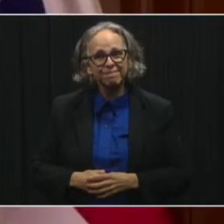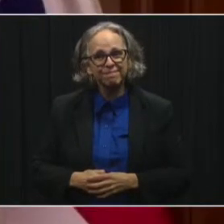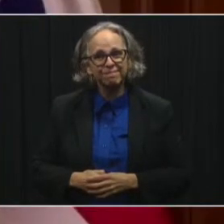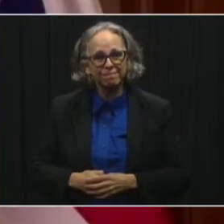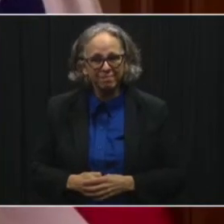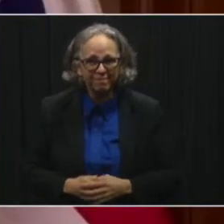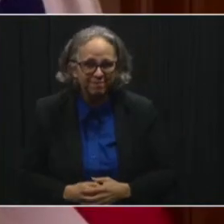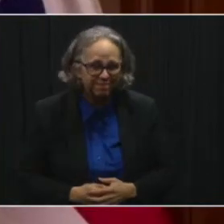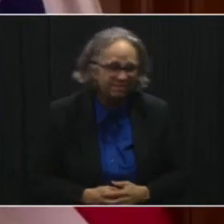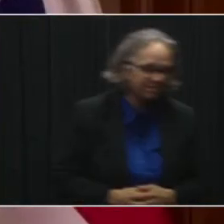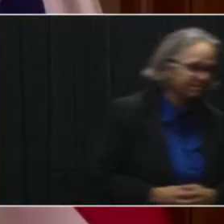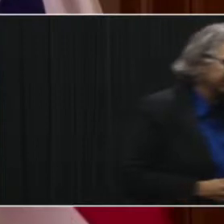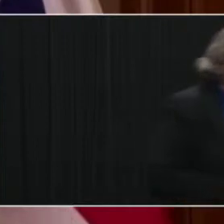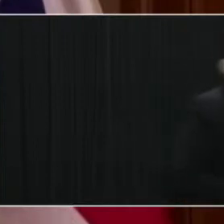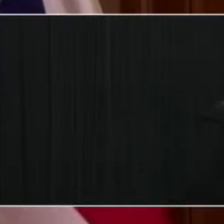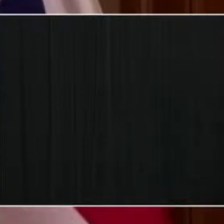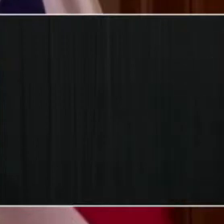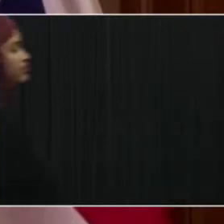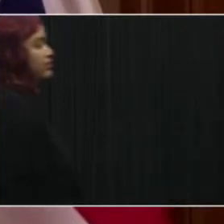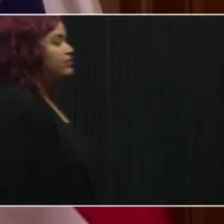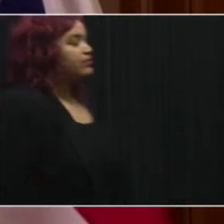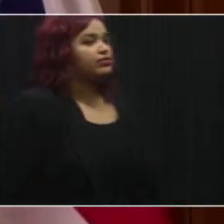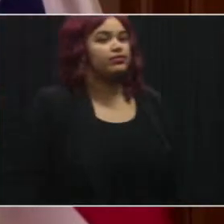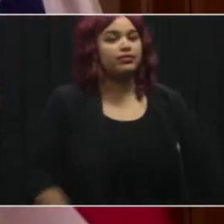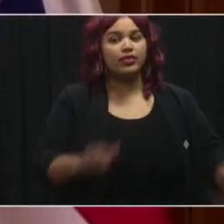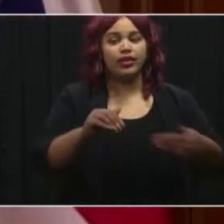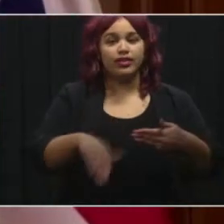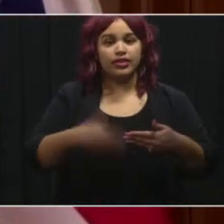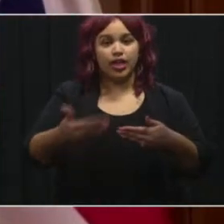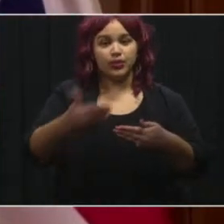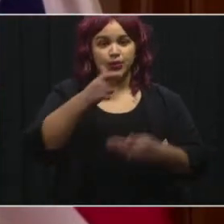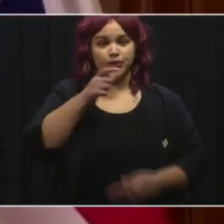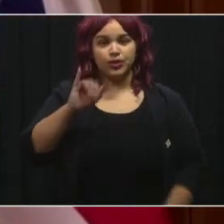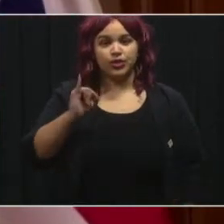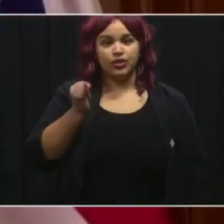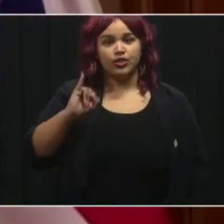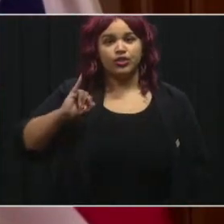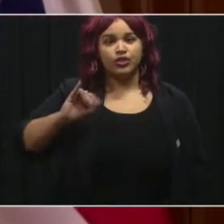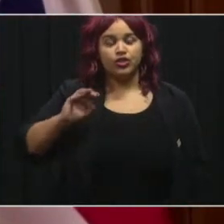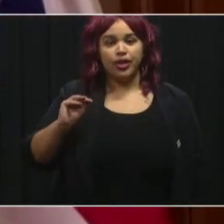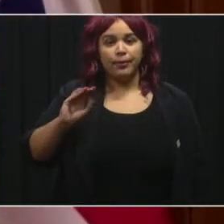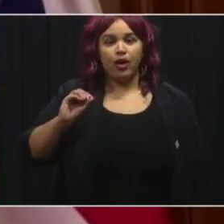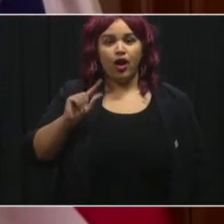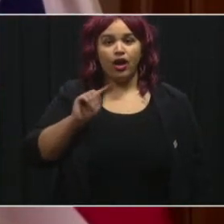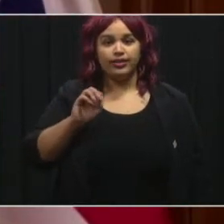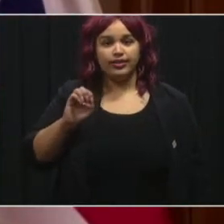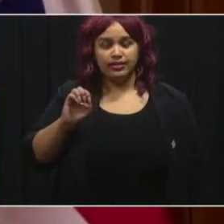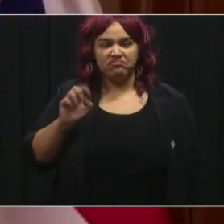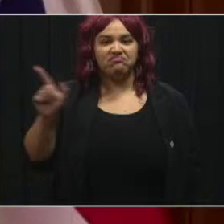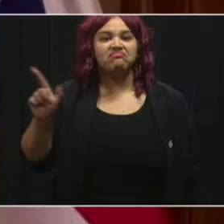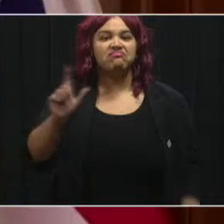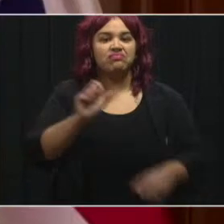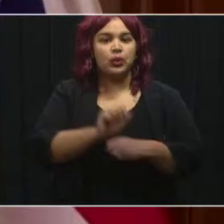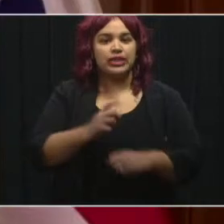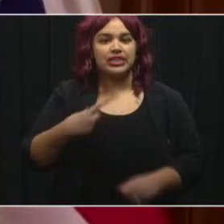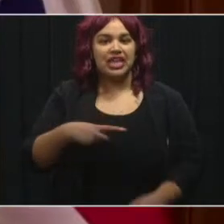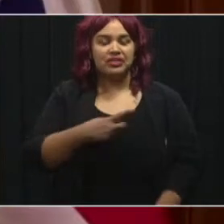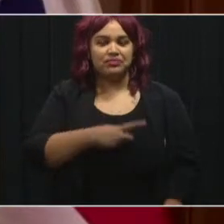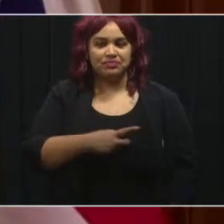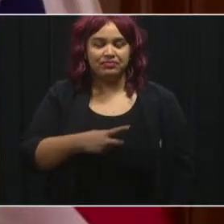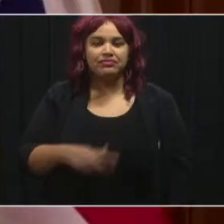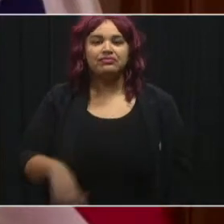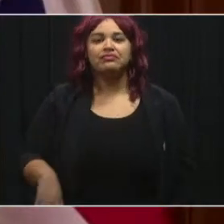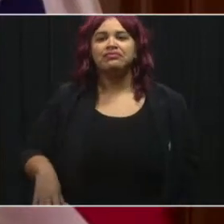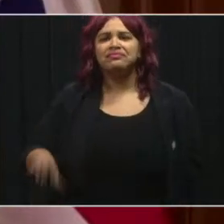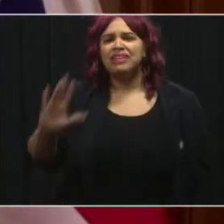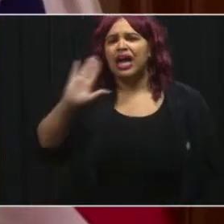Next question is from Jim Oddie at WHIO in Dayton. Governor, good afternoon. I wanted to see if you are playing a role